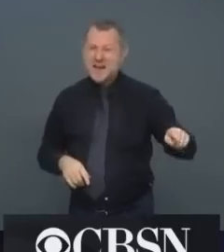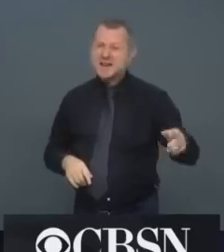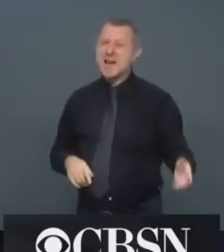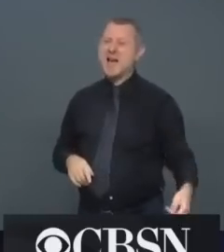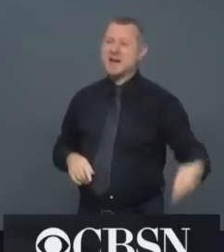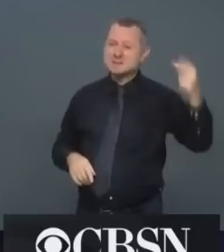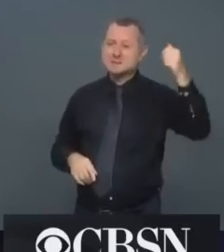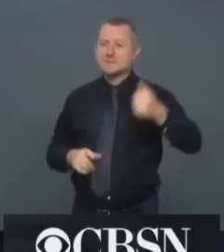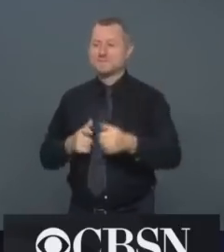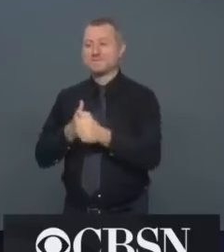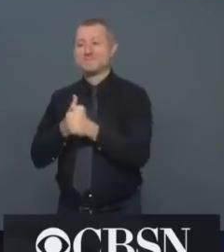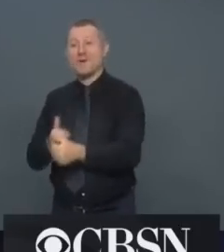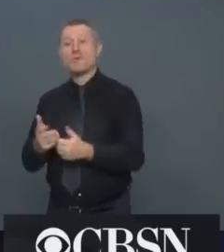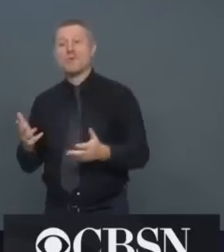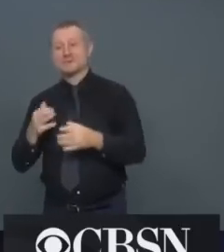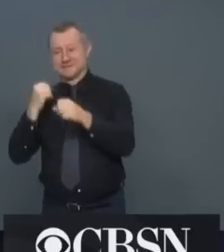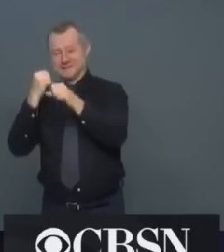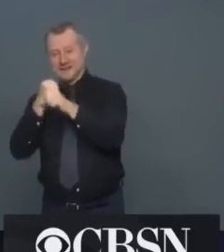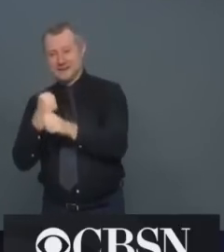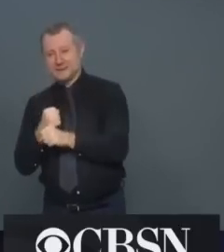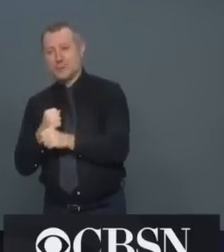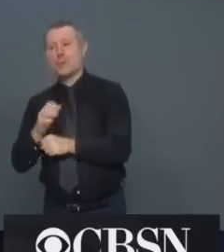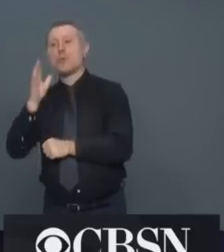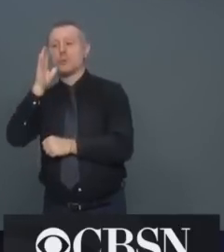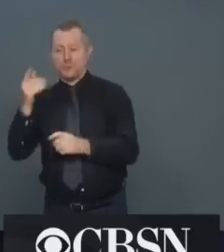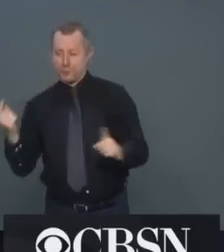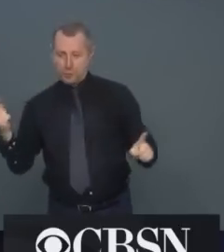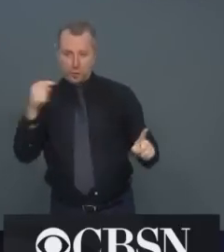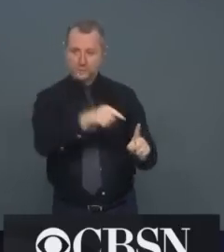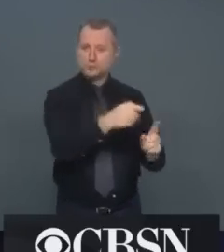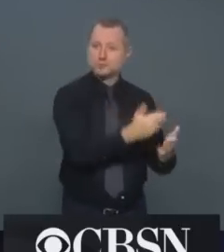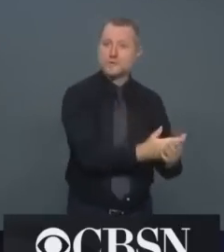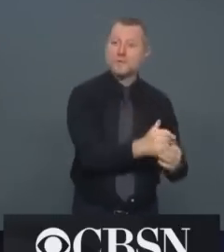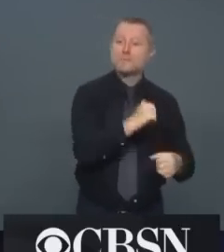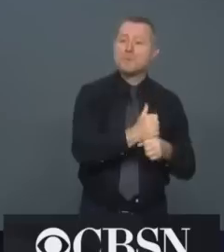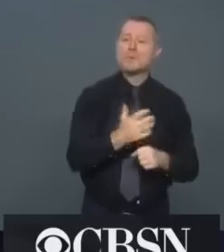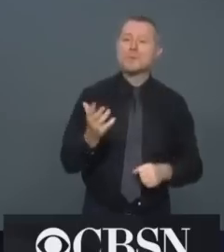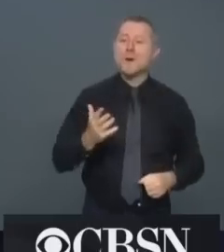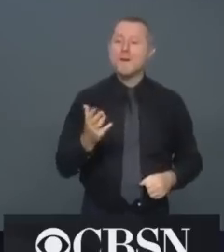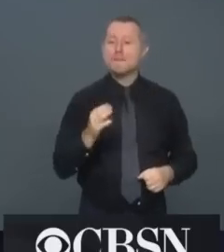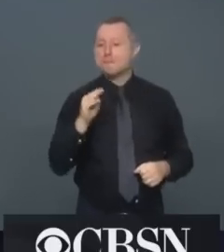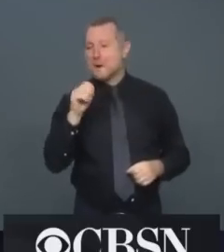road called on the merits as opposed to playing